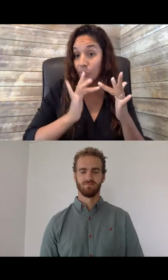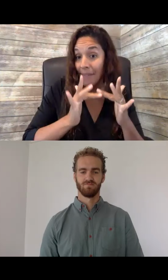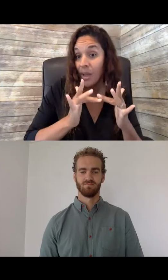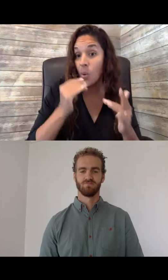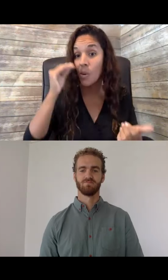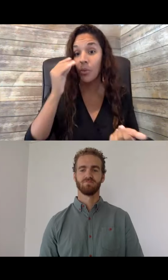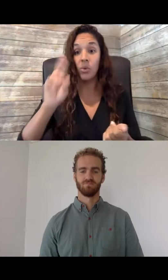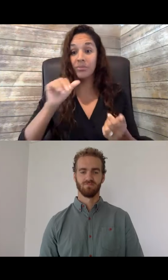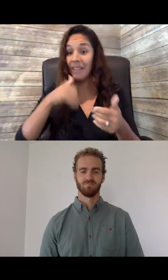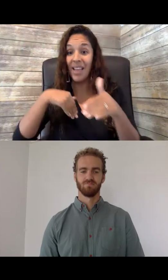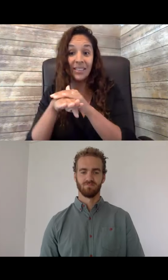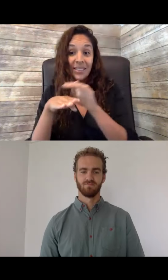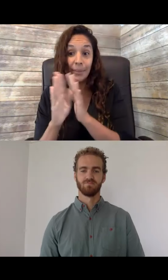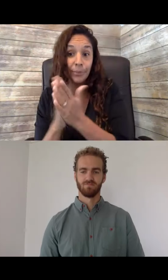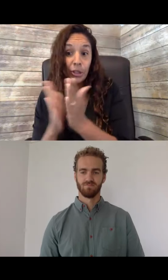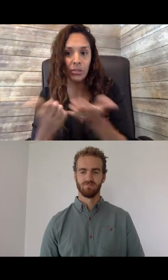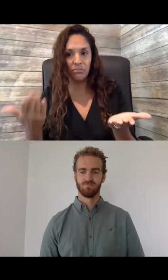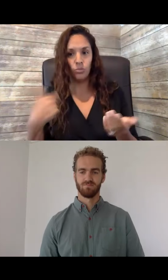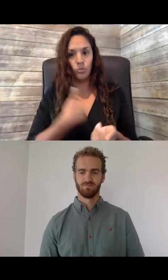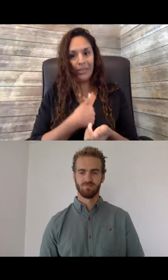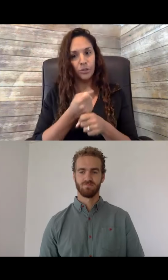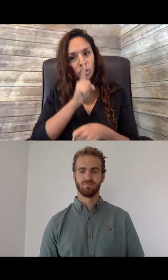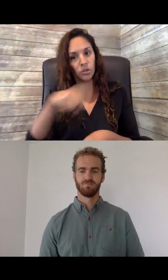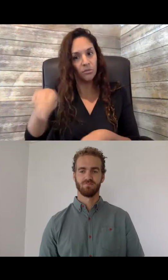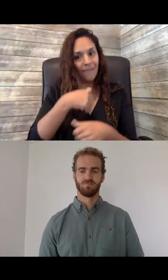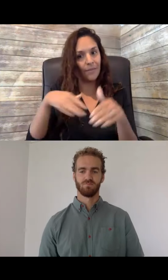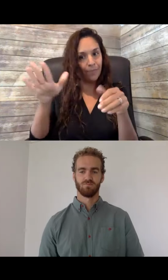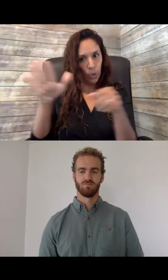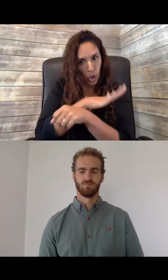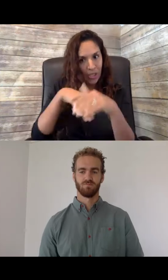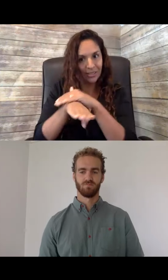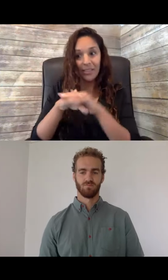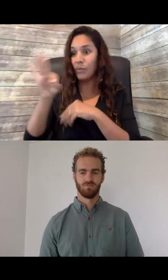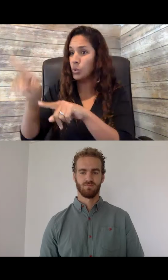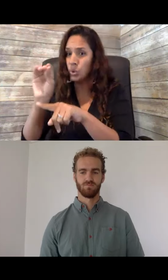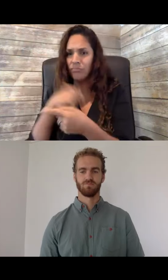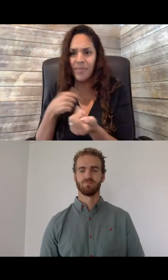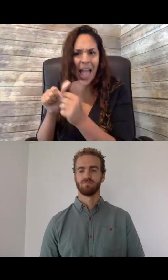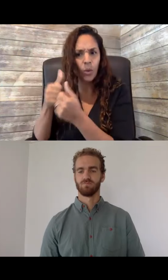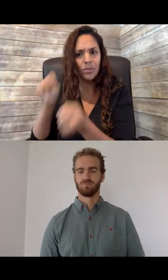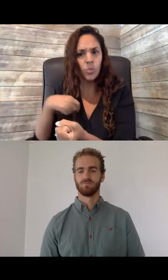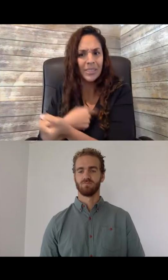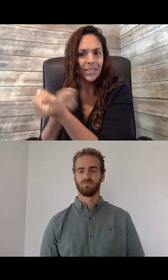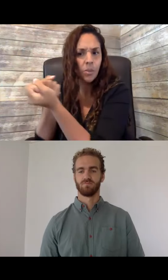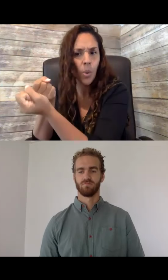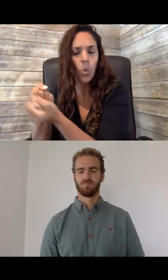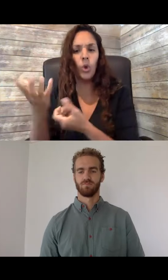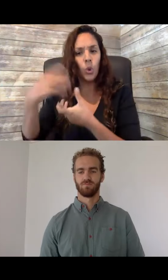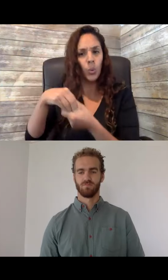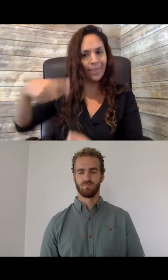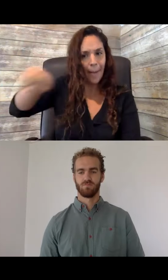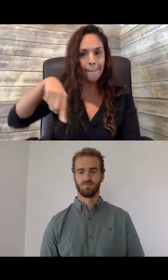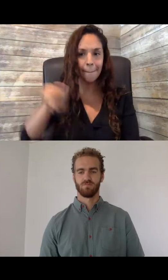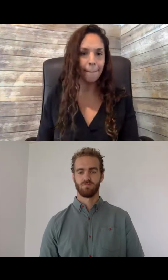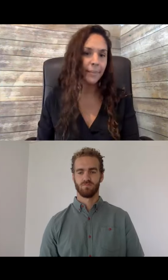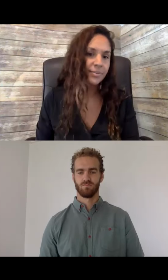Some people don't have access to internet at home. Some people don't have access to books. We want to make sure all of our students have full access. How can we best